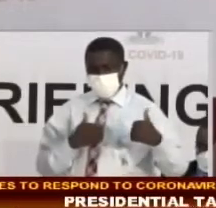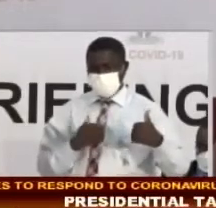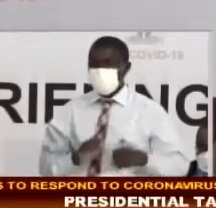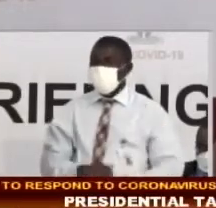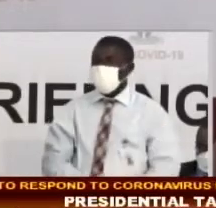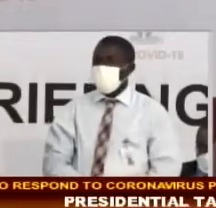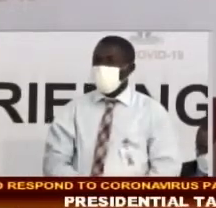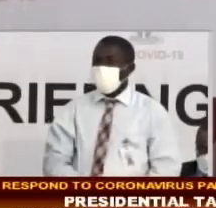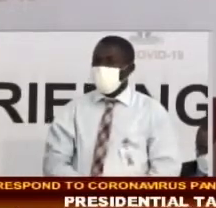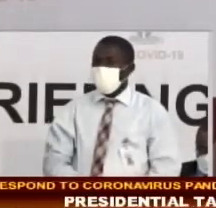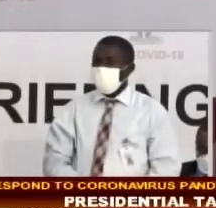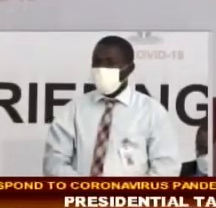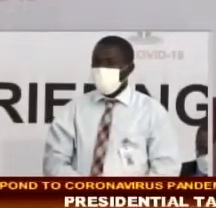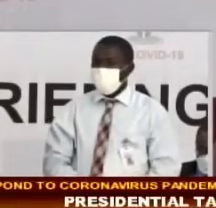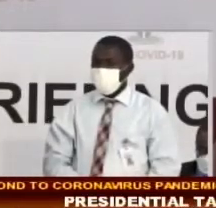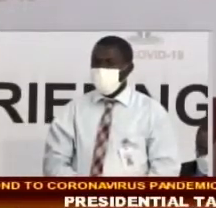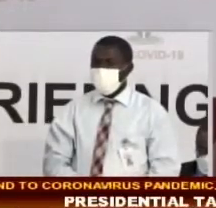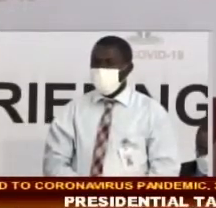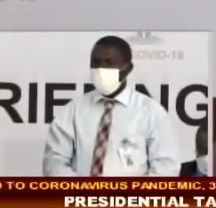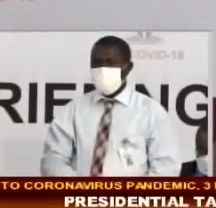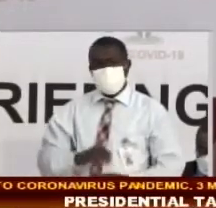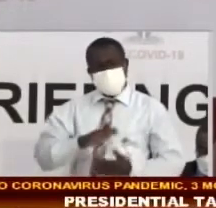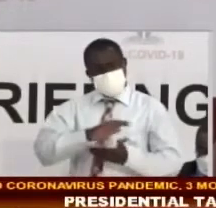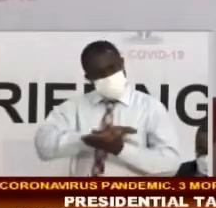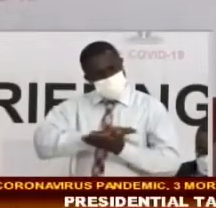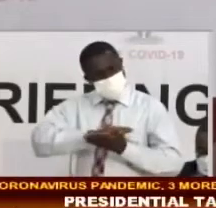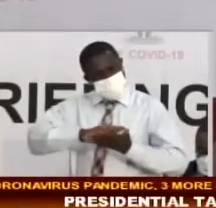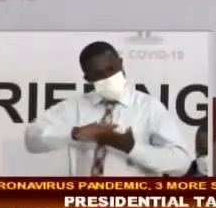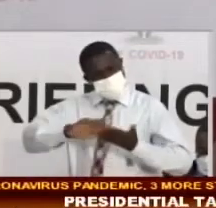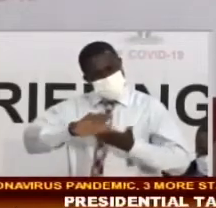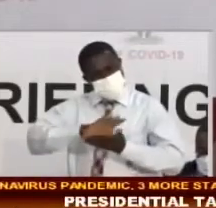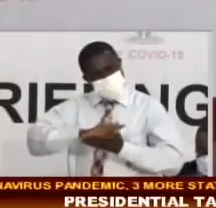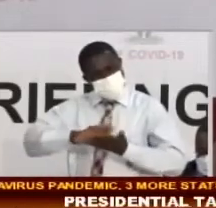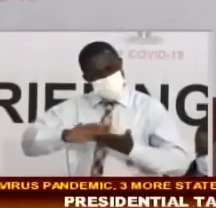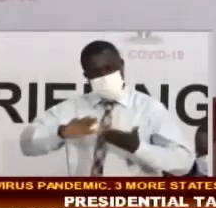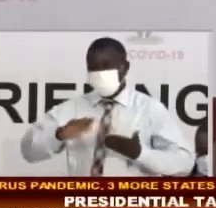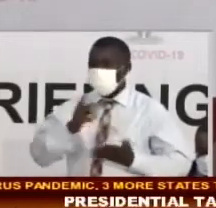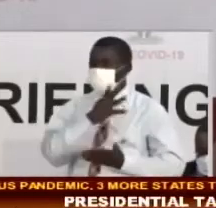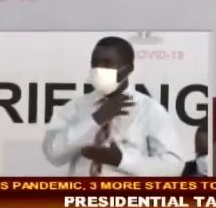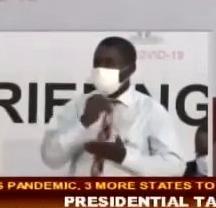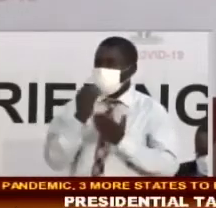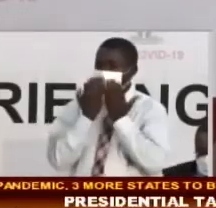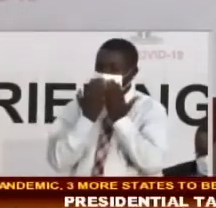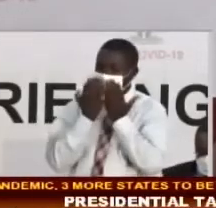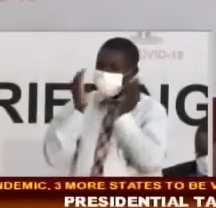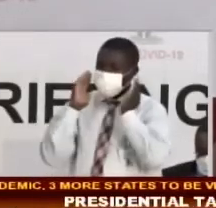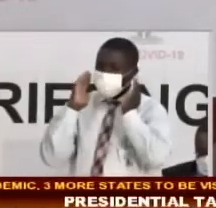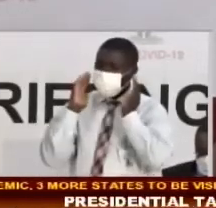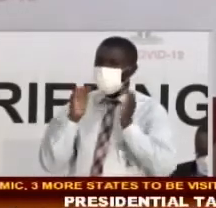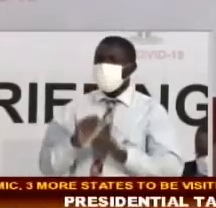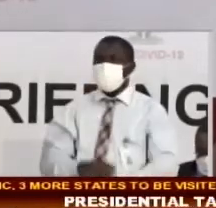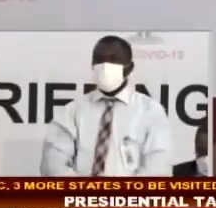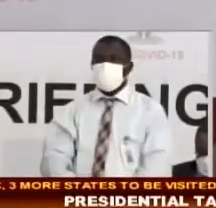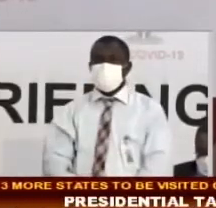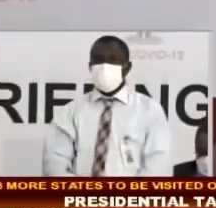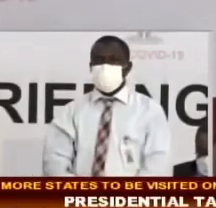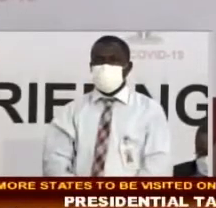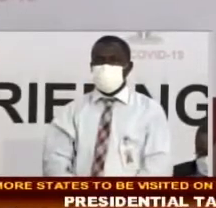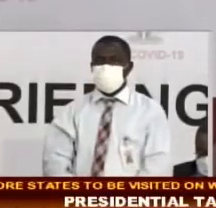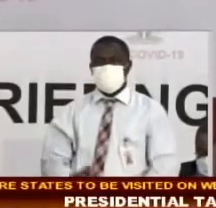hand and respiratory hygiene, and put on your face mask. In